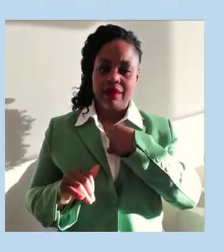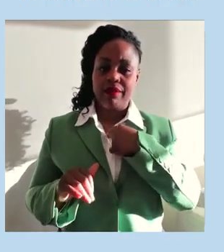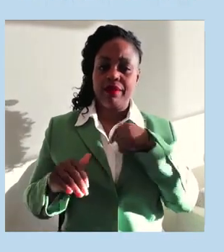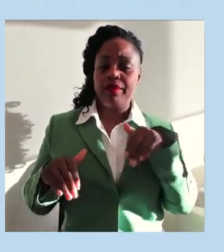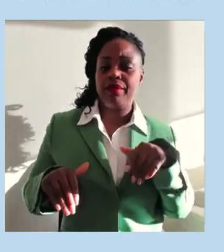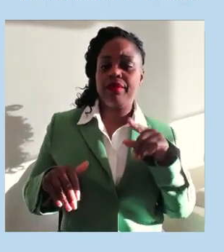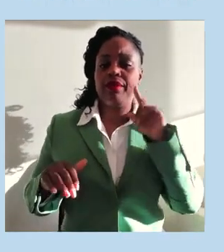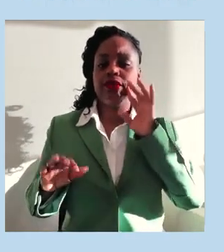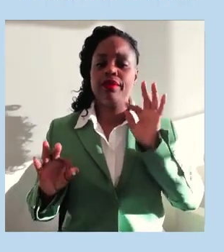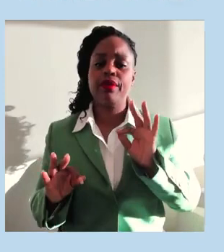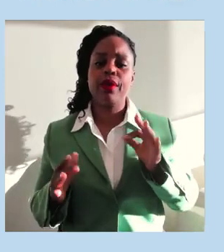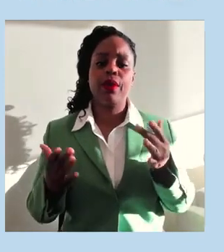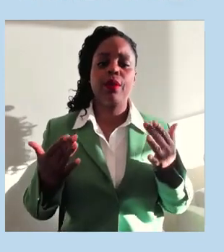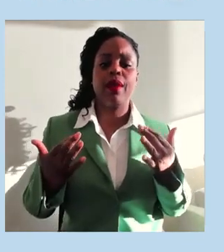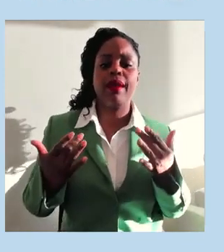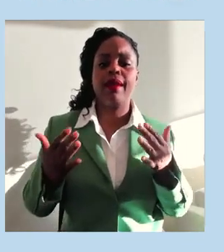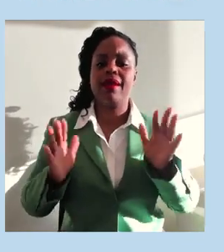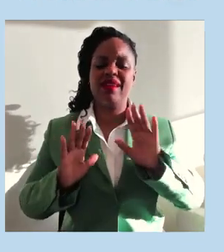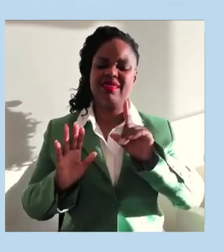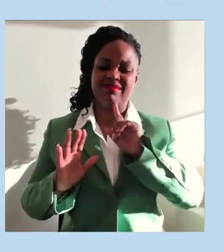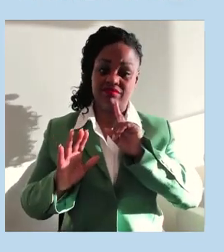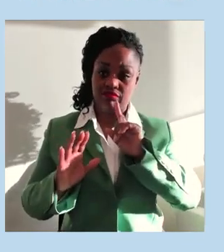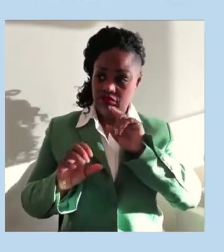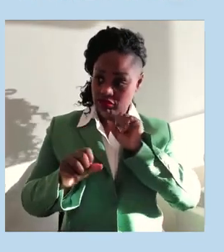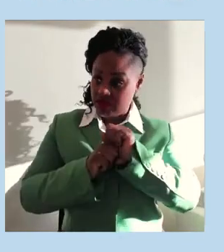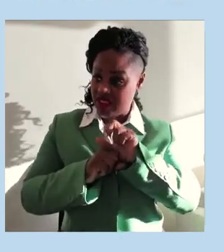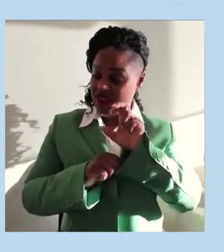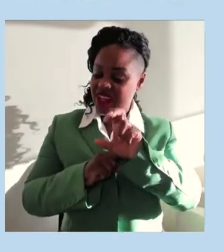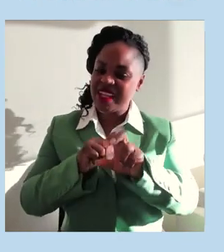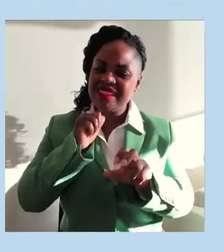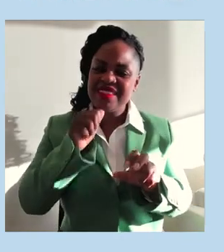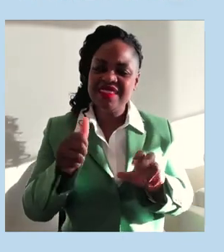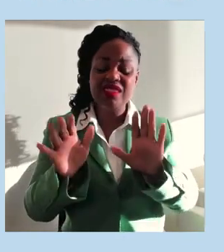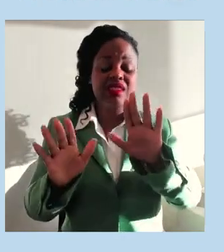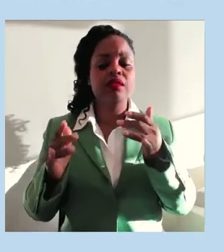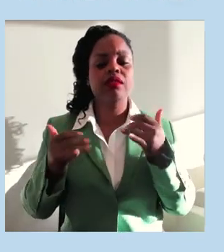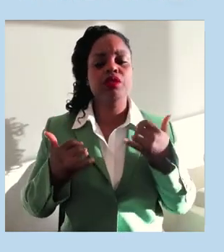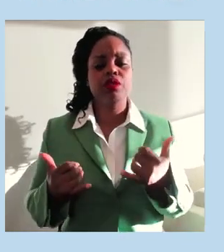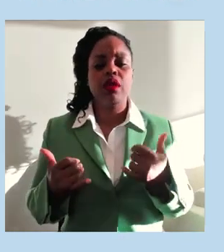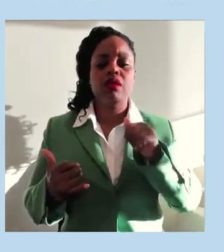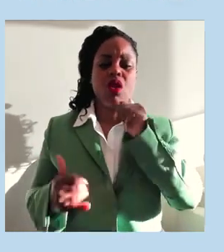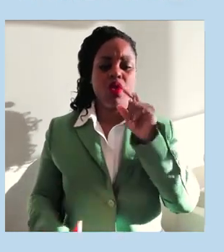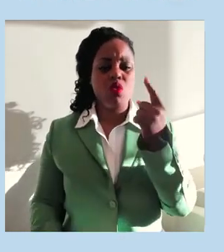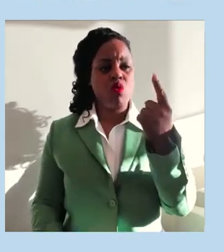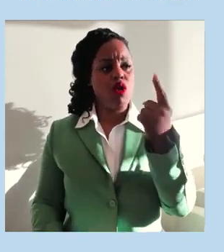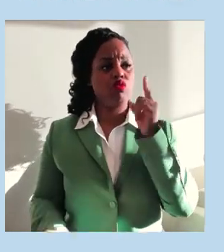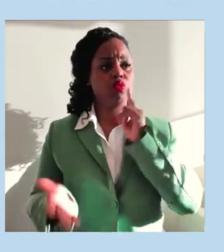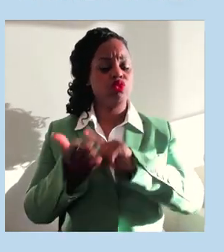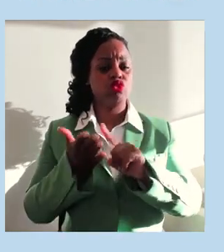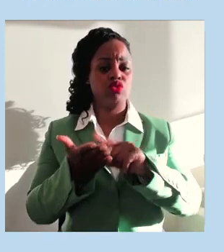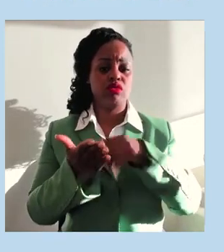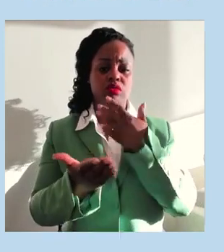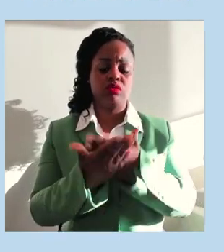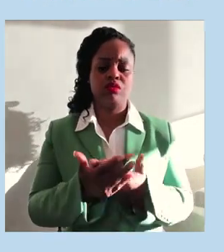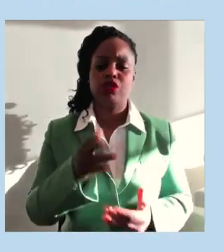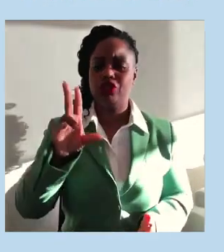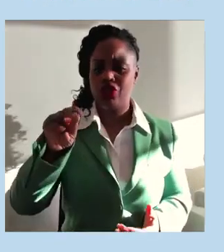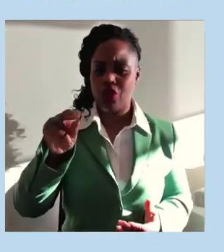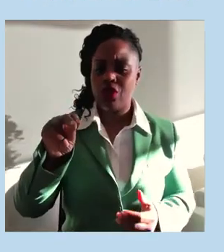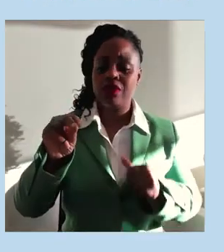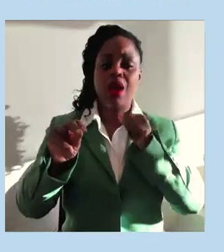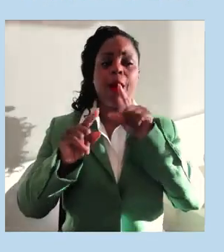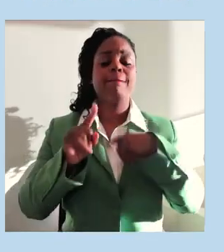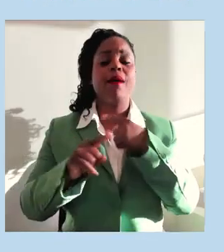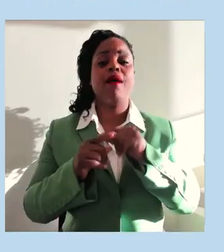the importance of unlocking that potential. Thanks to the leadership of President Biden and Director Young, we invest in